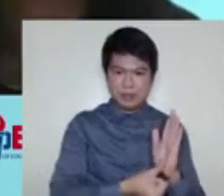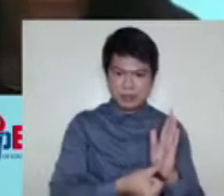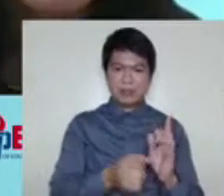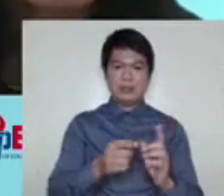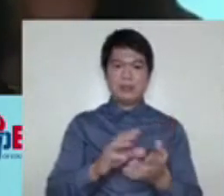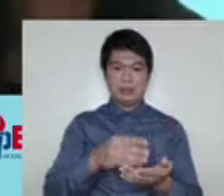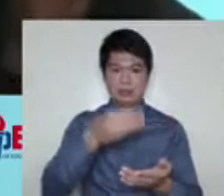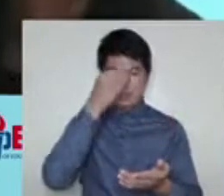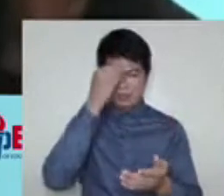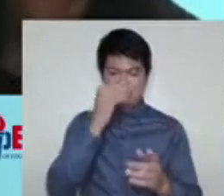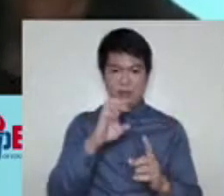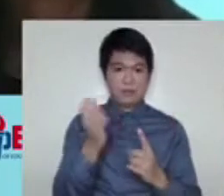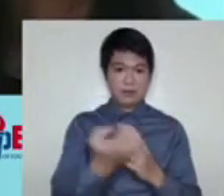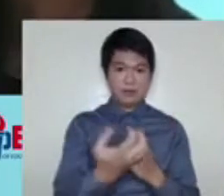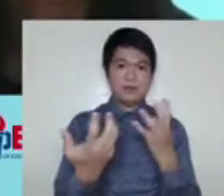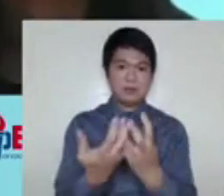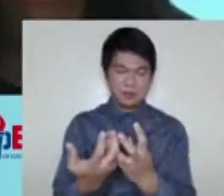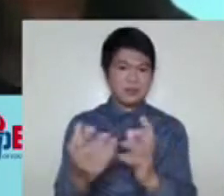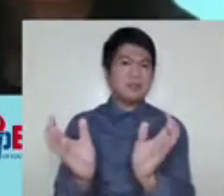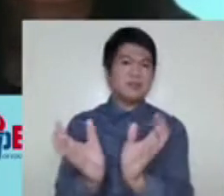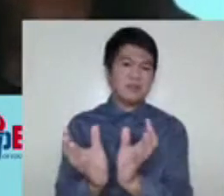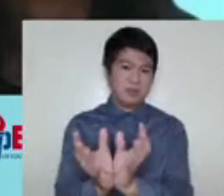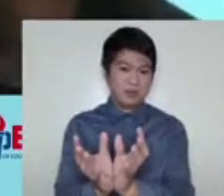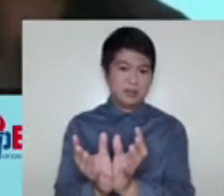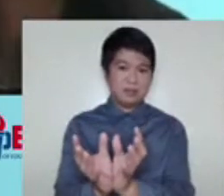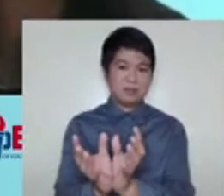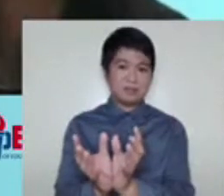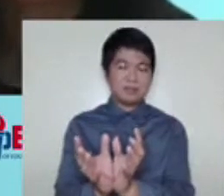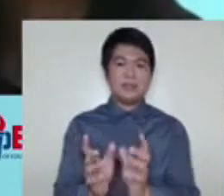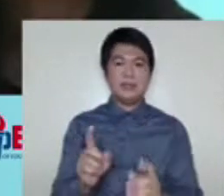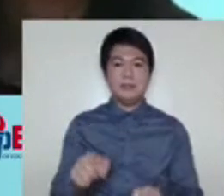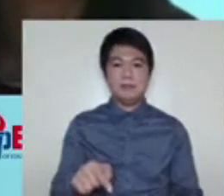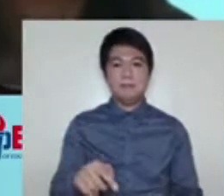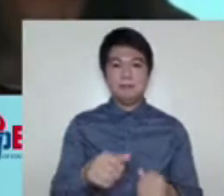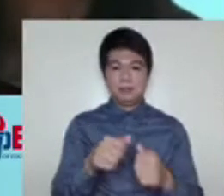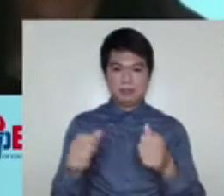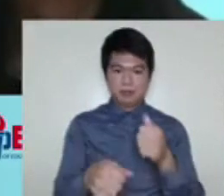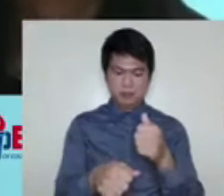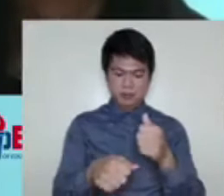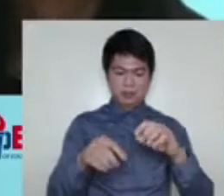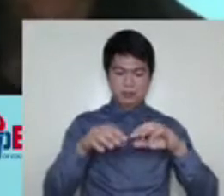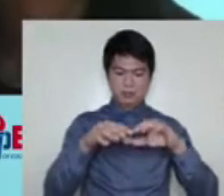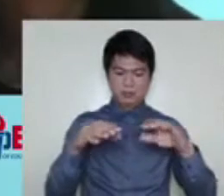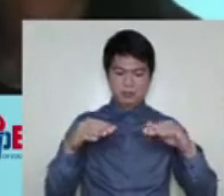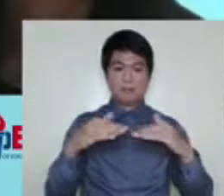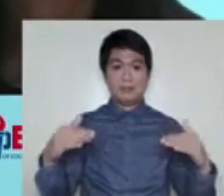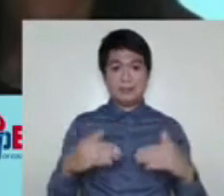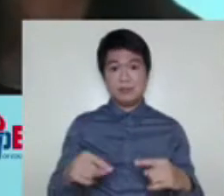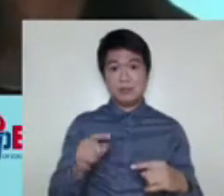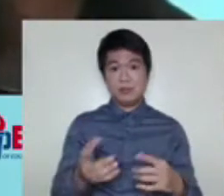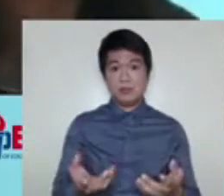community contexts. And below this table, we have provided you with descriptors on